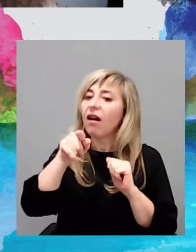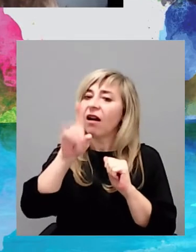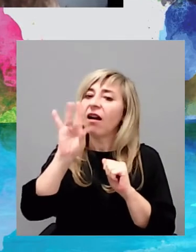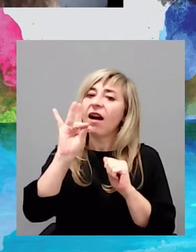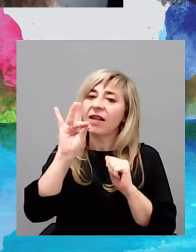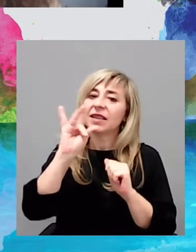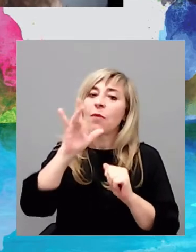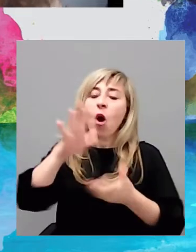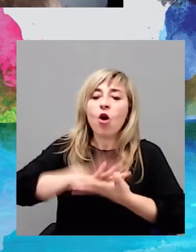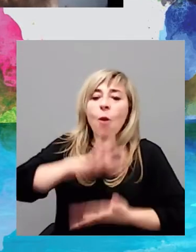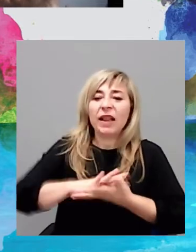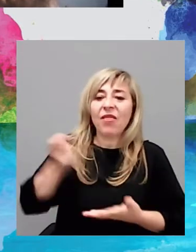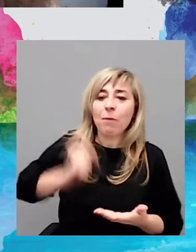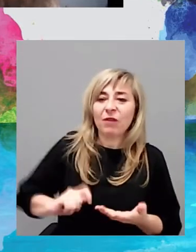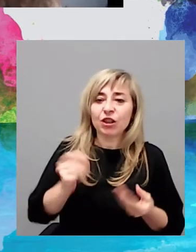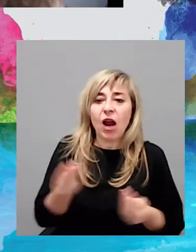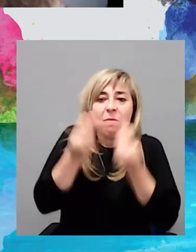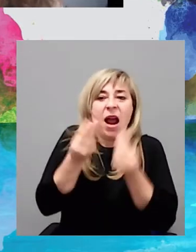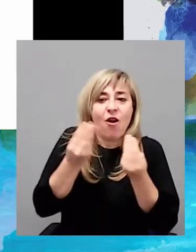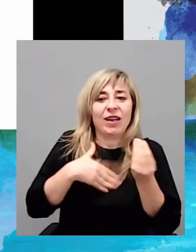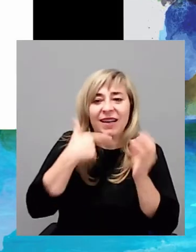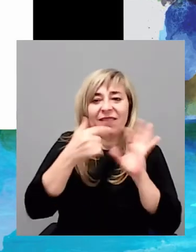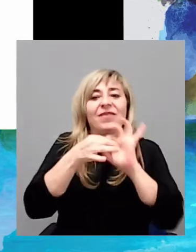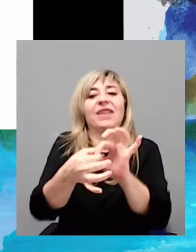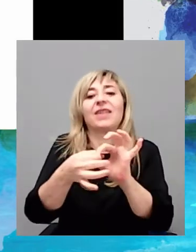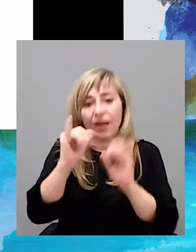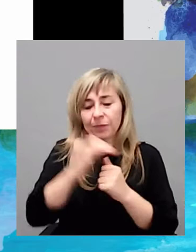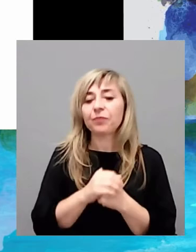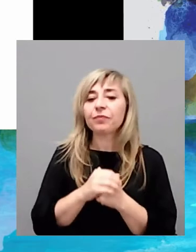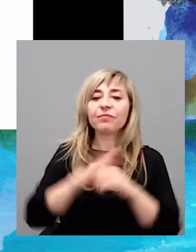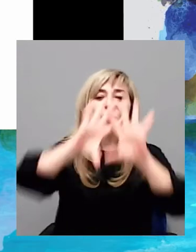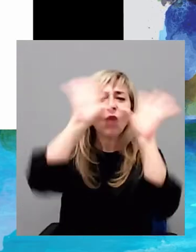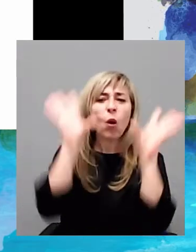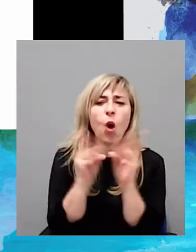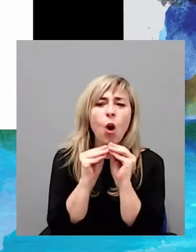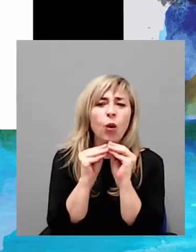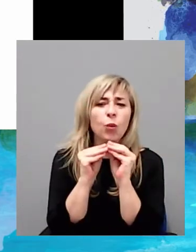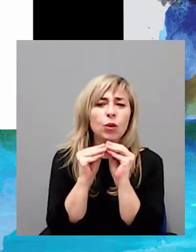this improvement in professional competencies. So conclusions.